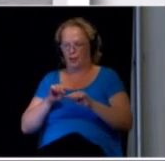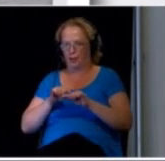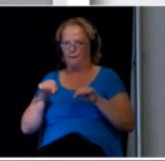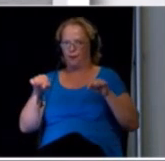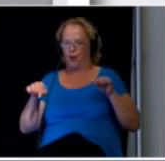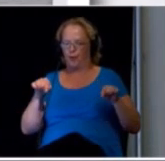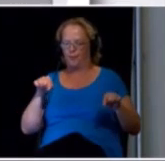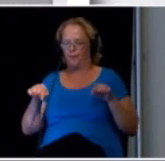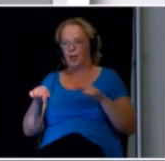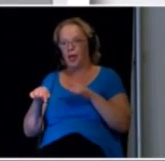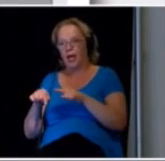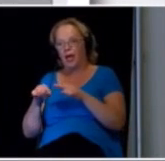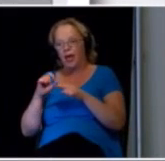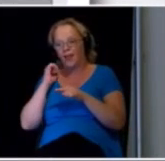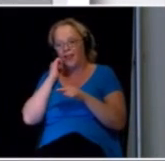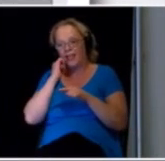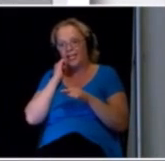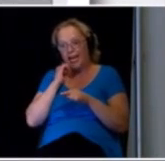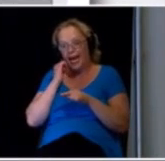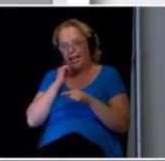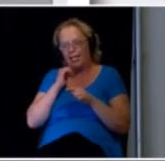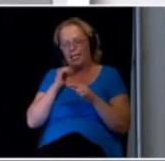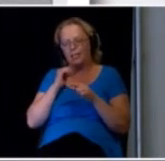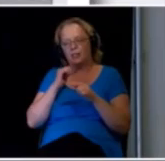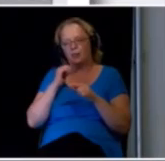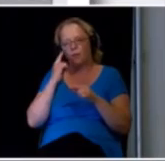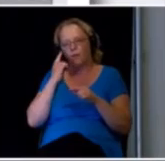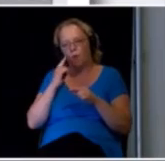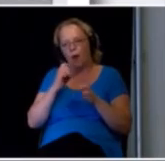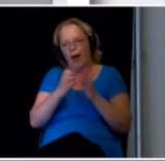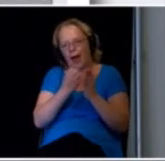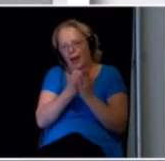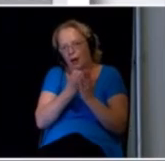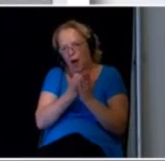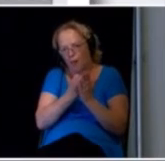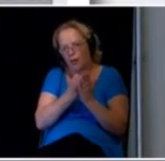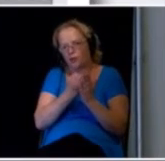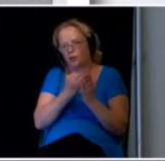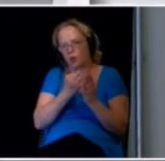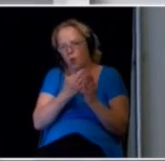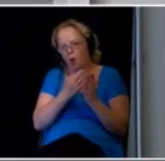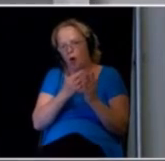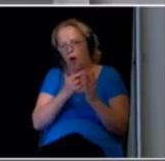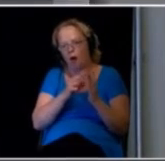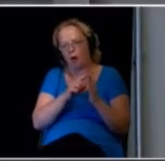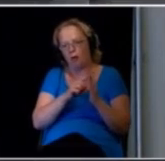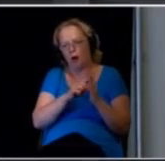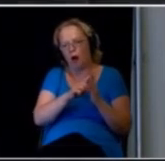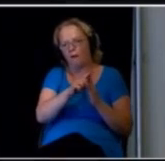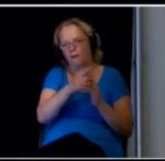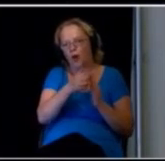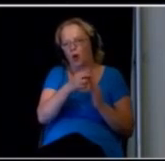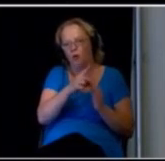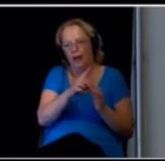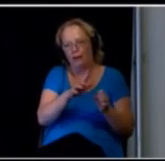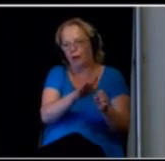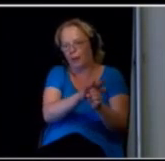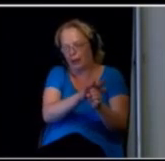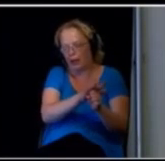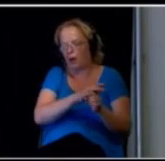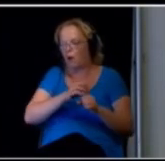things. The daily cycler is sort of more about economics or getting off the grid completely, whereas the backup UPS is just